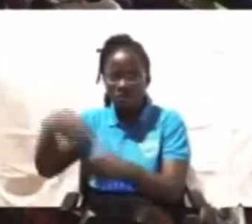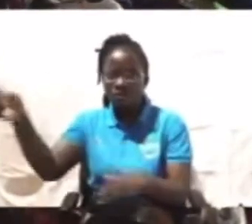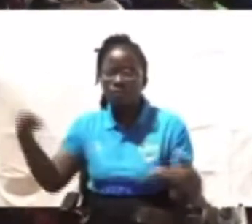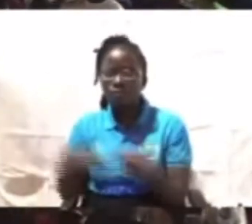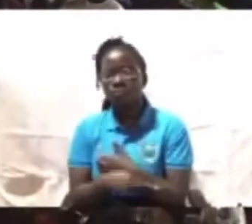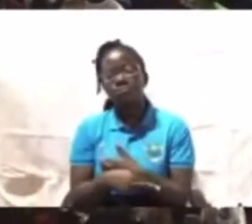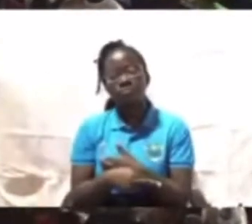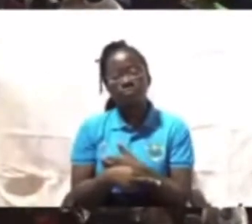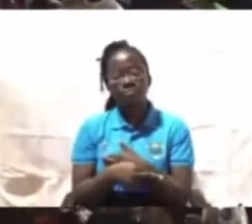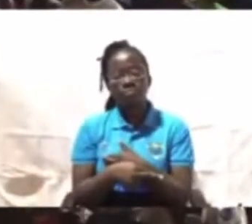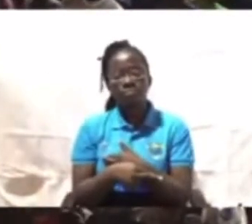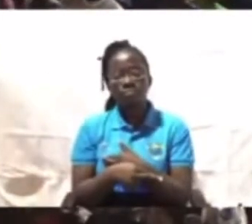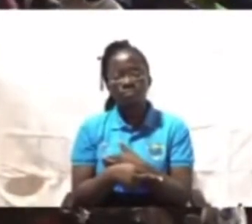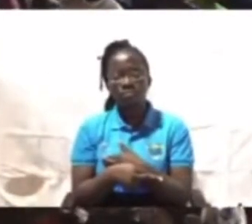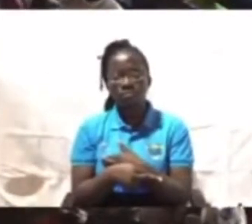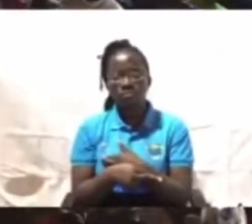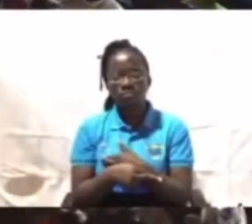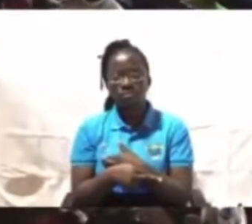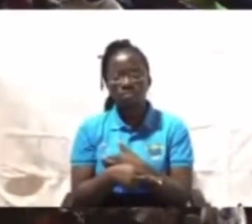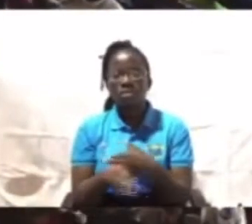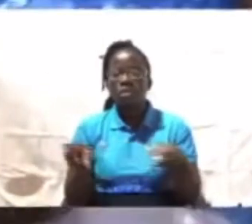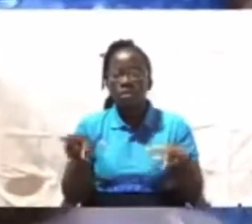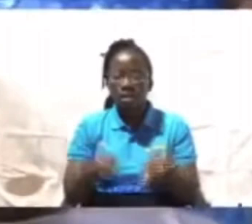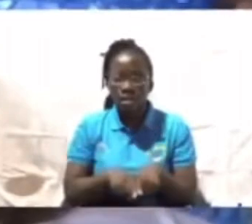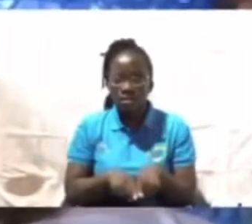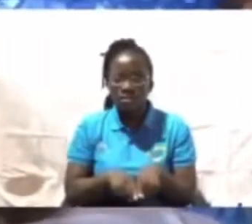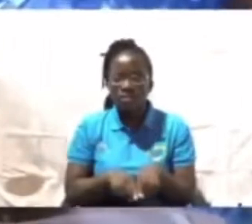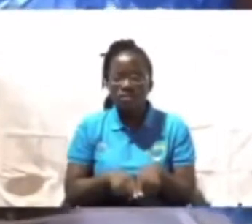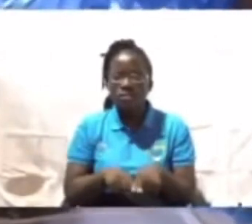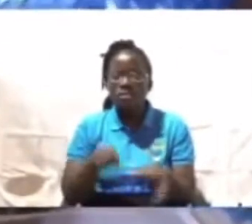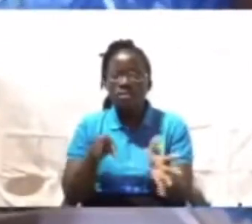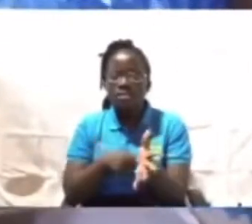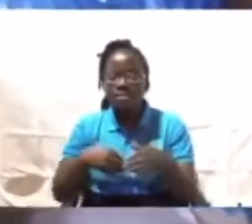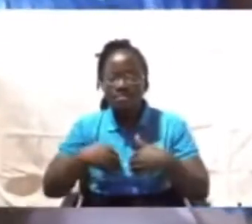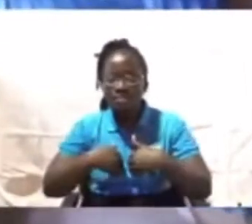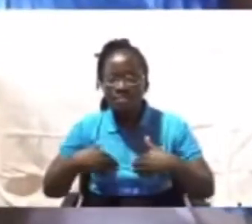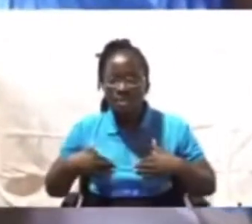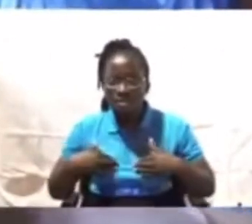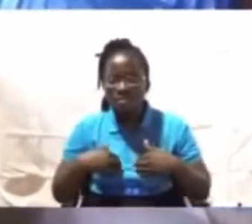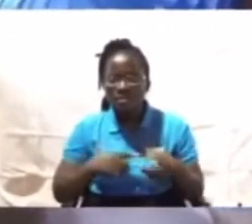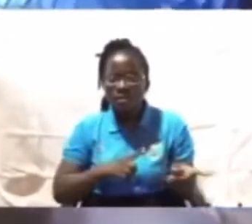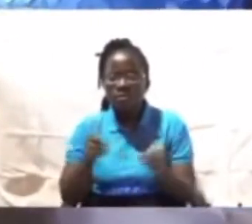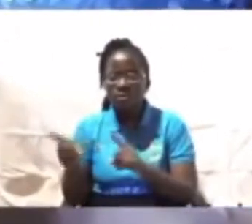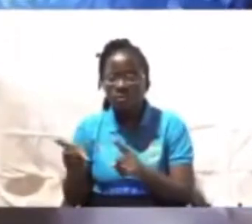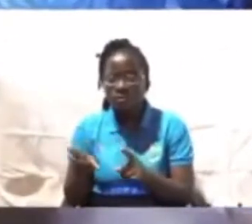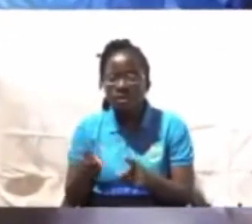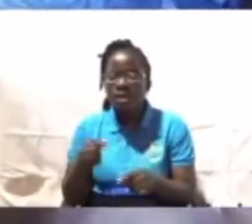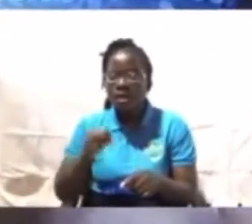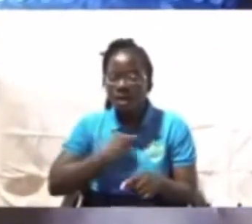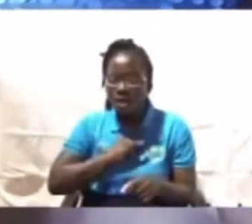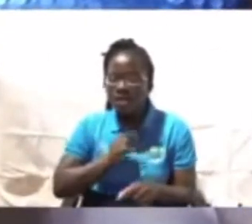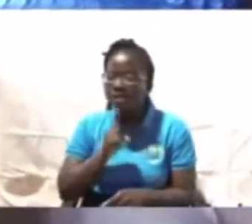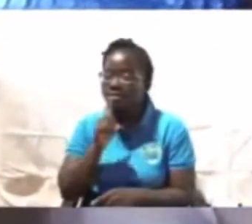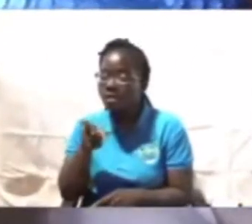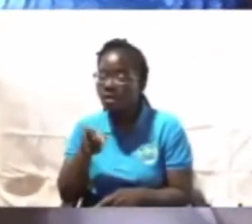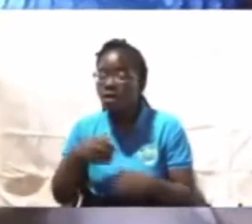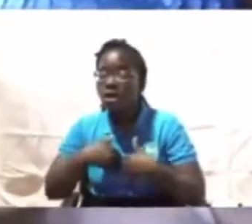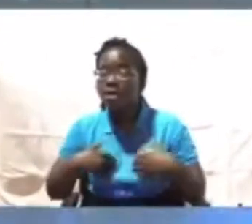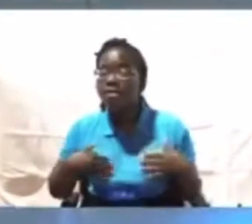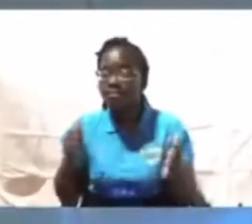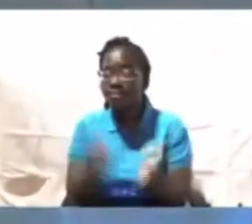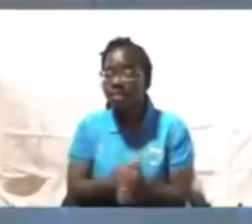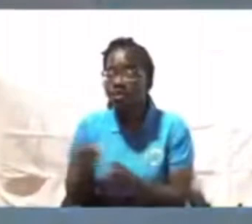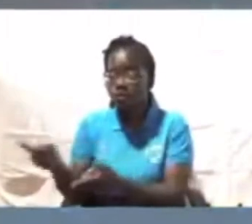Hallelujah. Oh, Johnny Pierre, walk on my catcher and so, Cosmo, Mr. Cotro, Musa, you was small, Mr. Cotter, and say, Wabba, one to